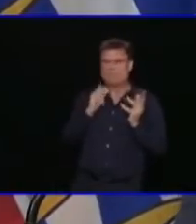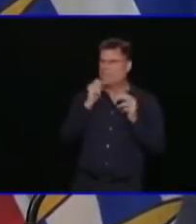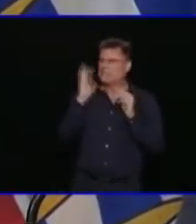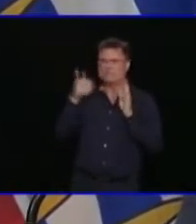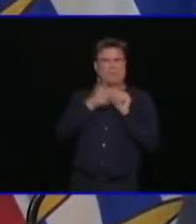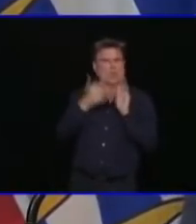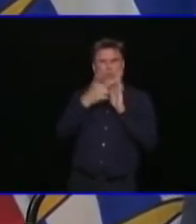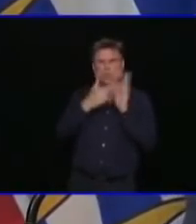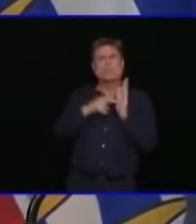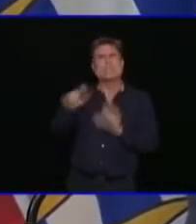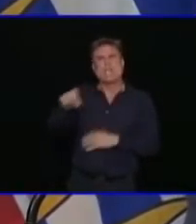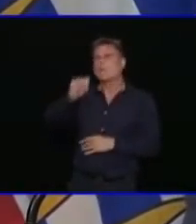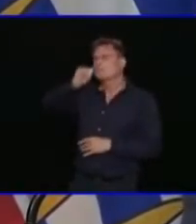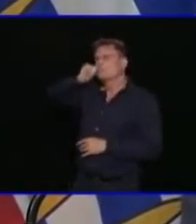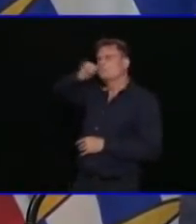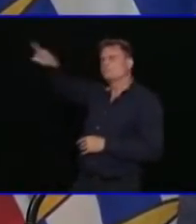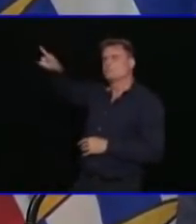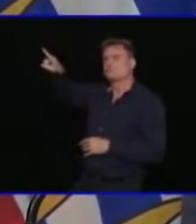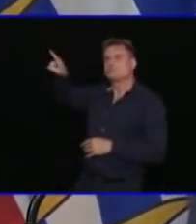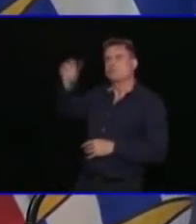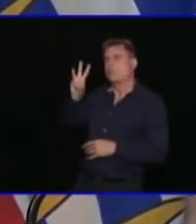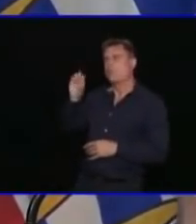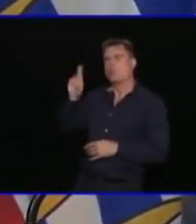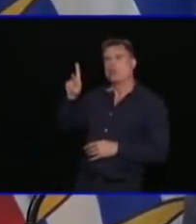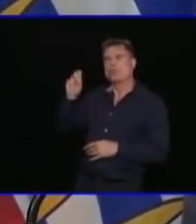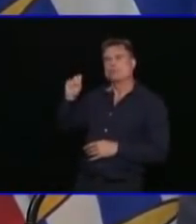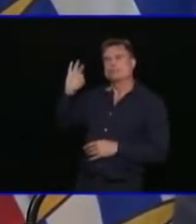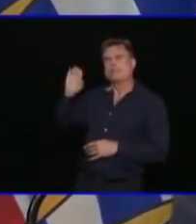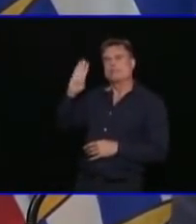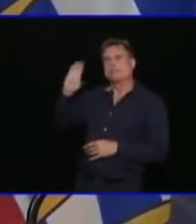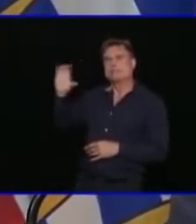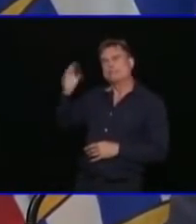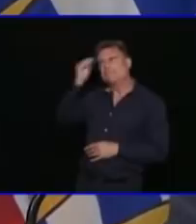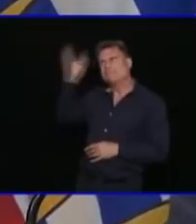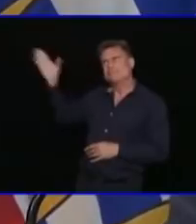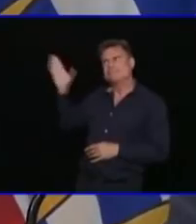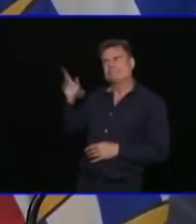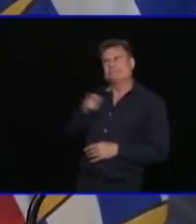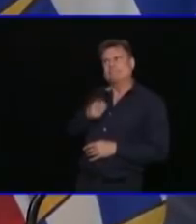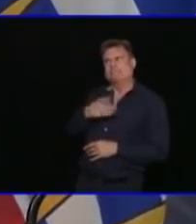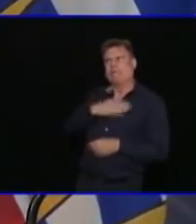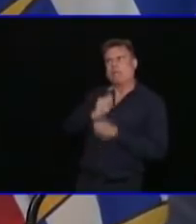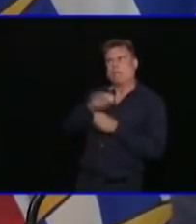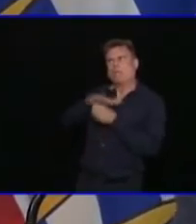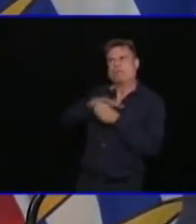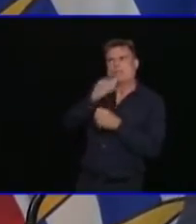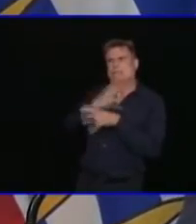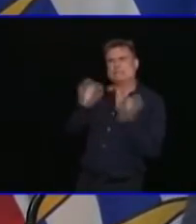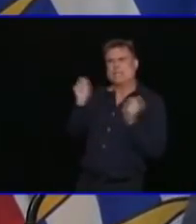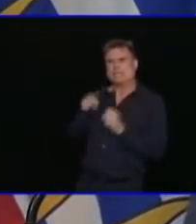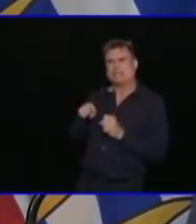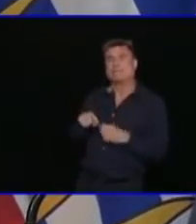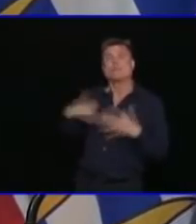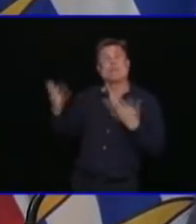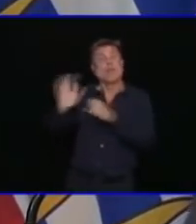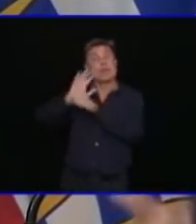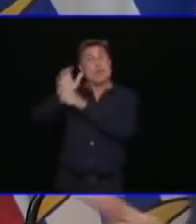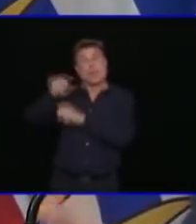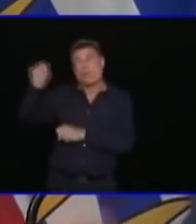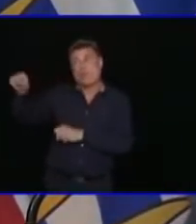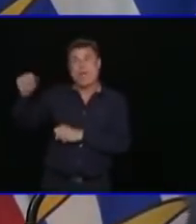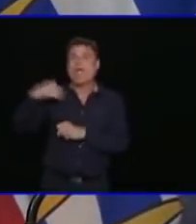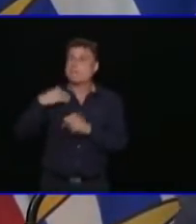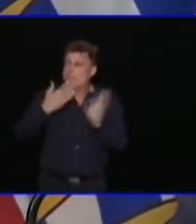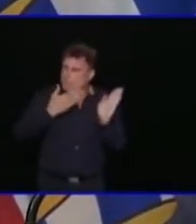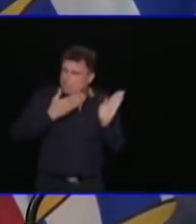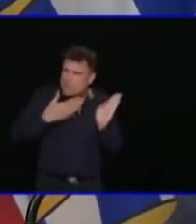restaurant, because that is our contract with each other to keep each other safe. And so I think it sounds like the right